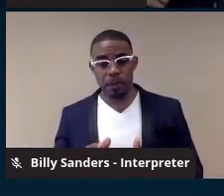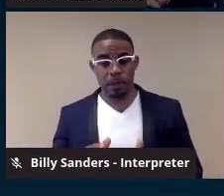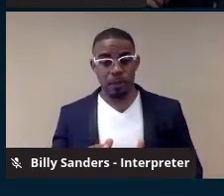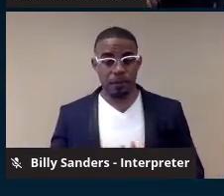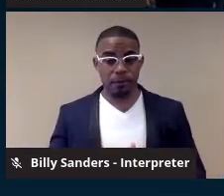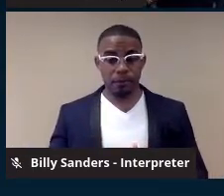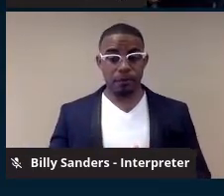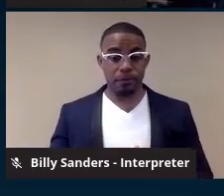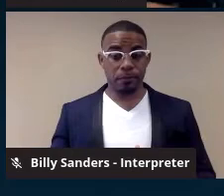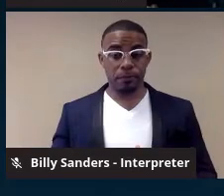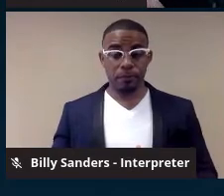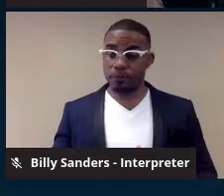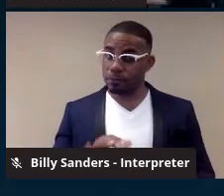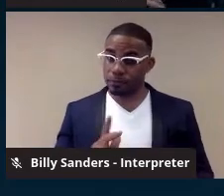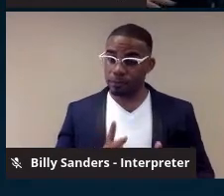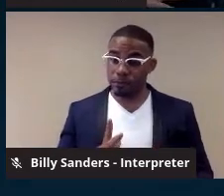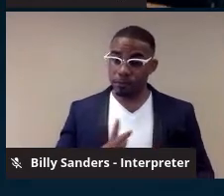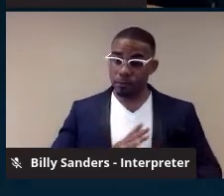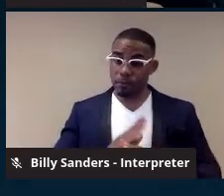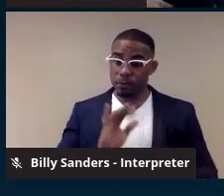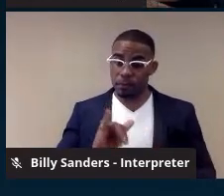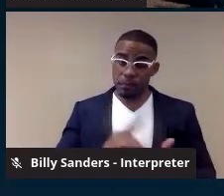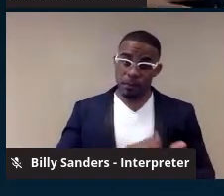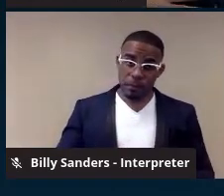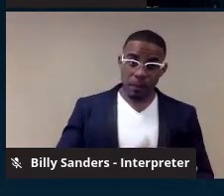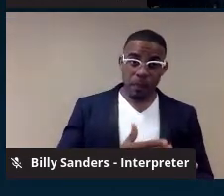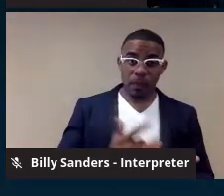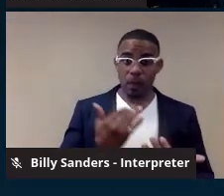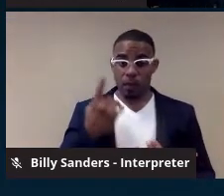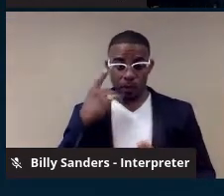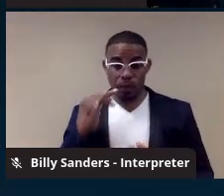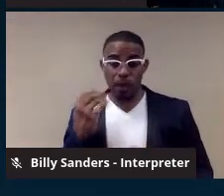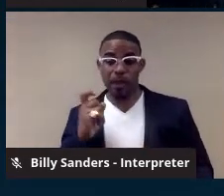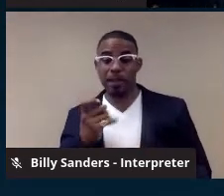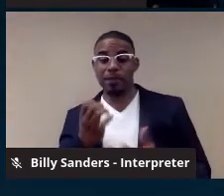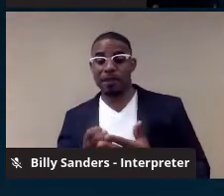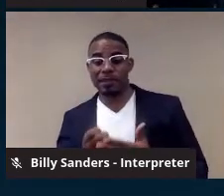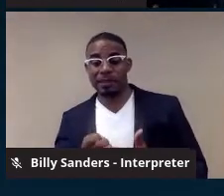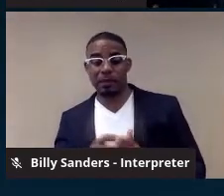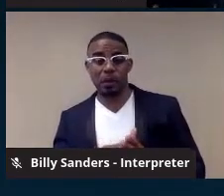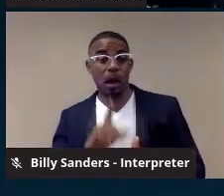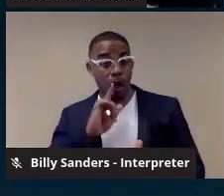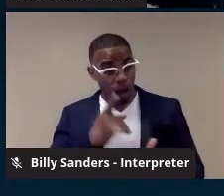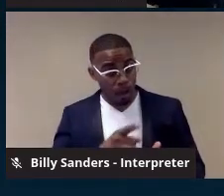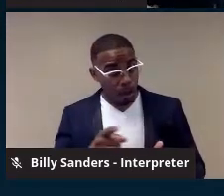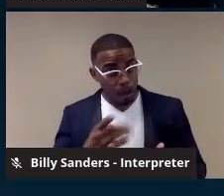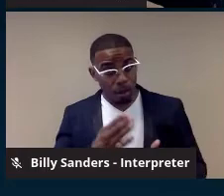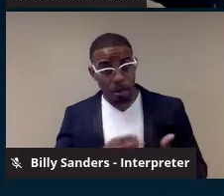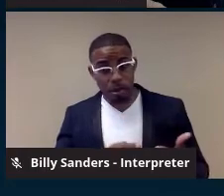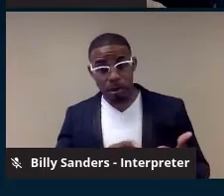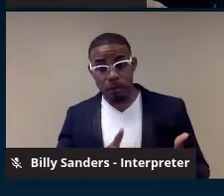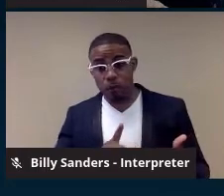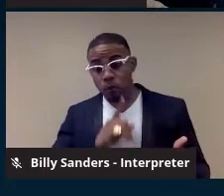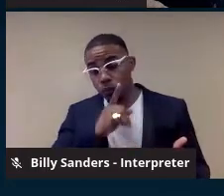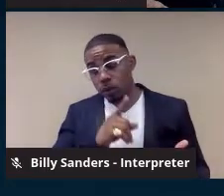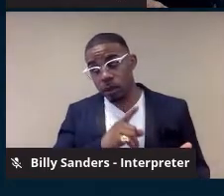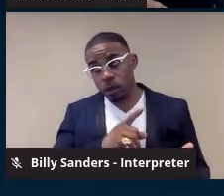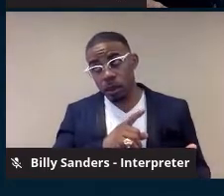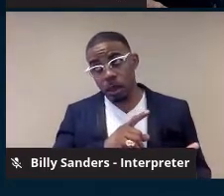With folks blogging about it, doing videos about it, giving examples, and are there some really